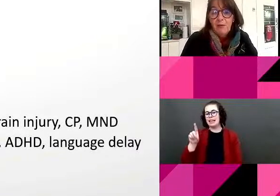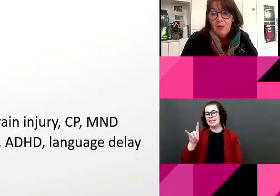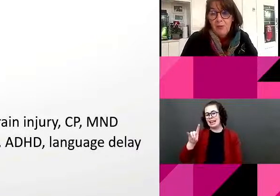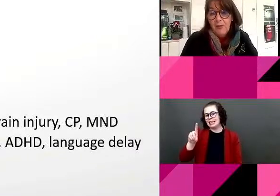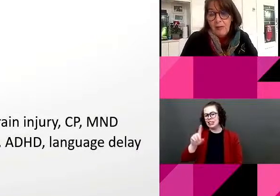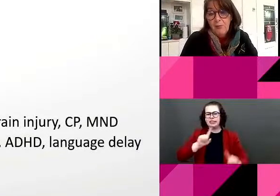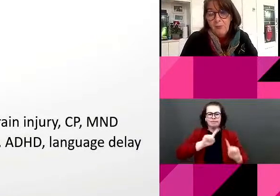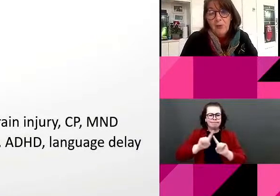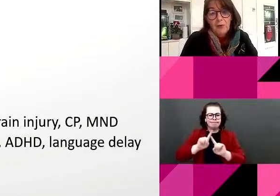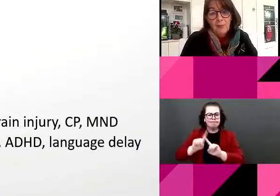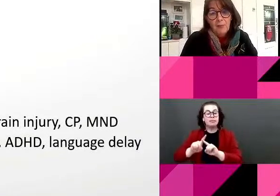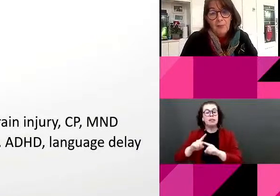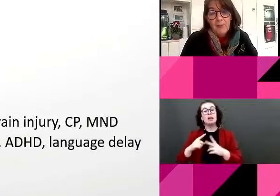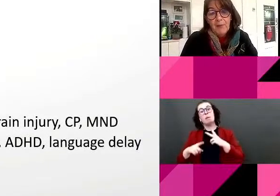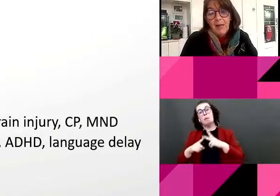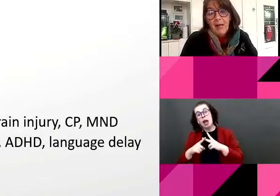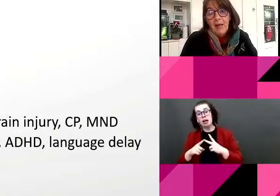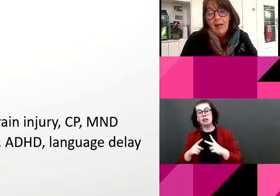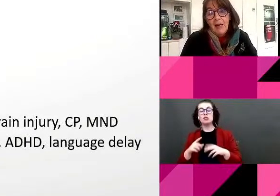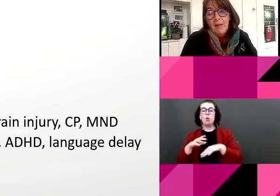who very often get forgotten.